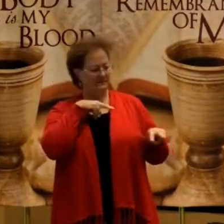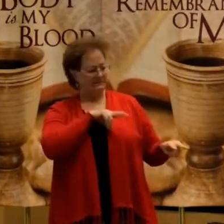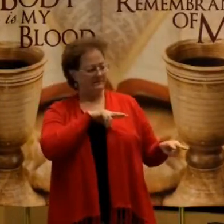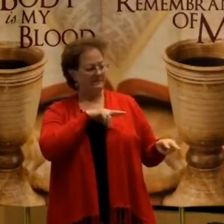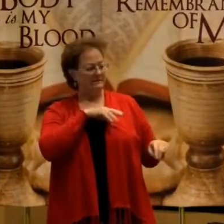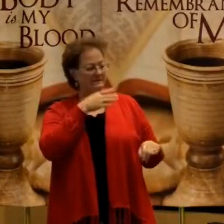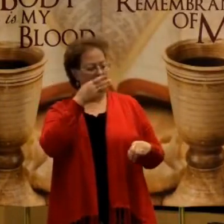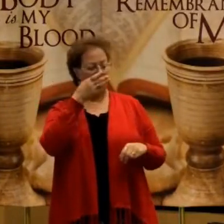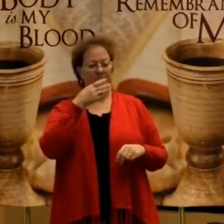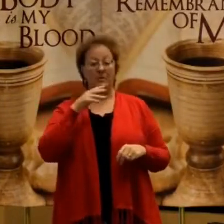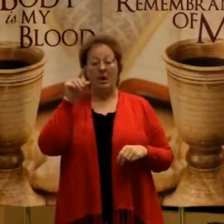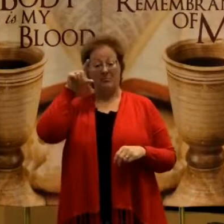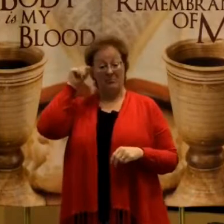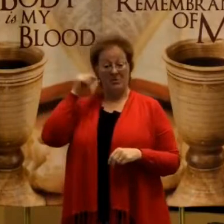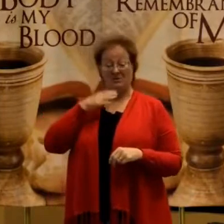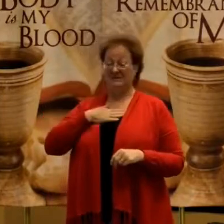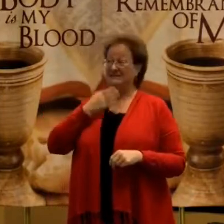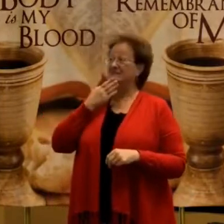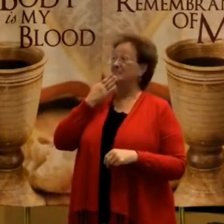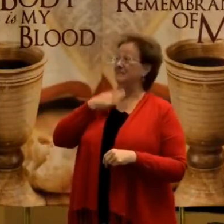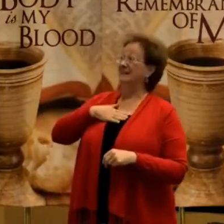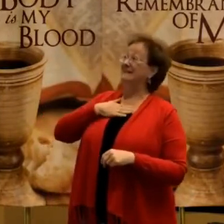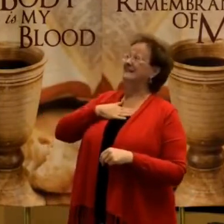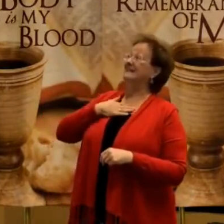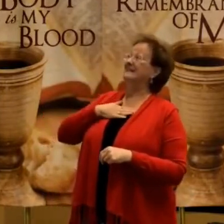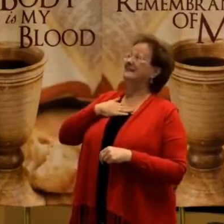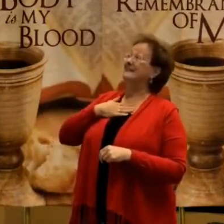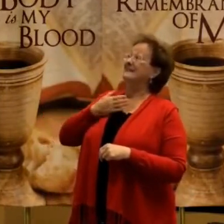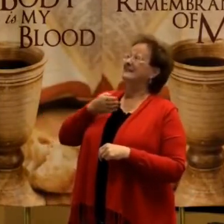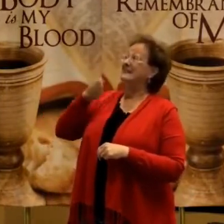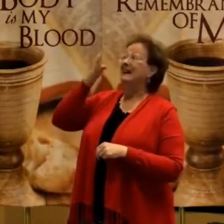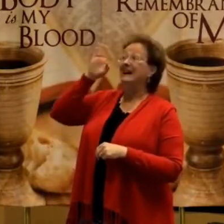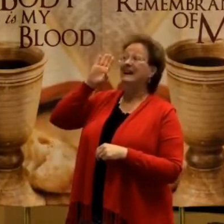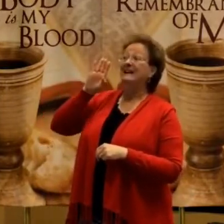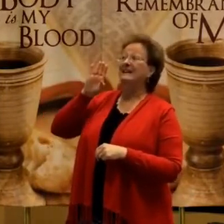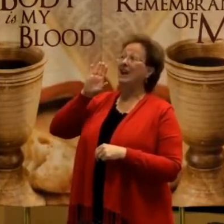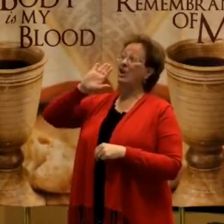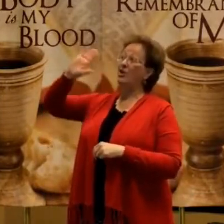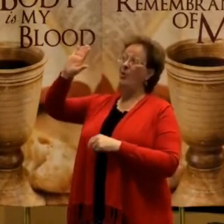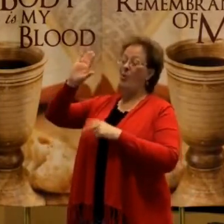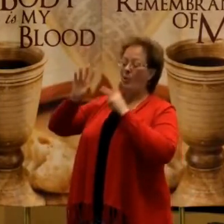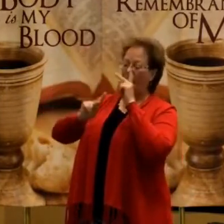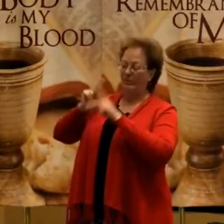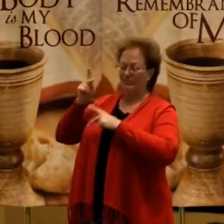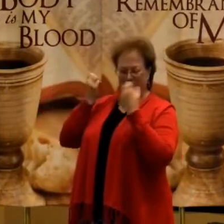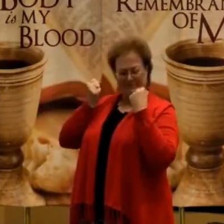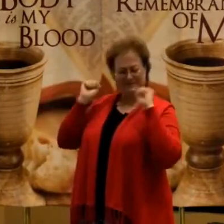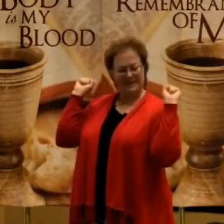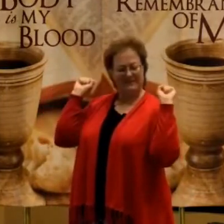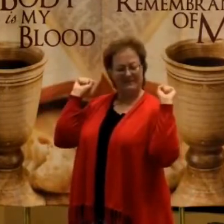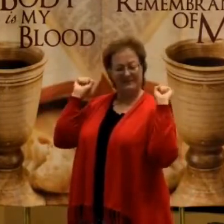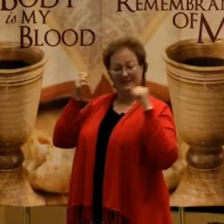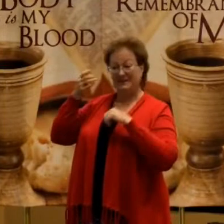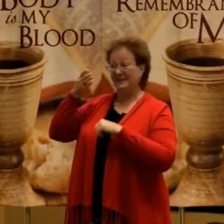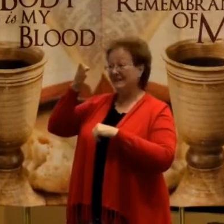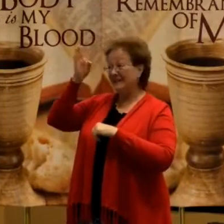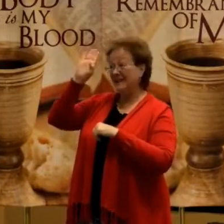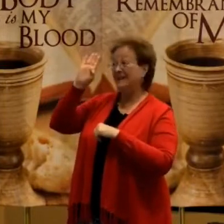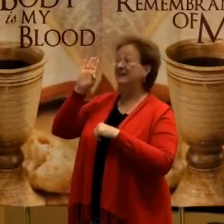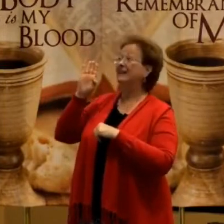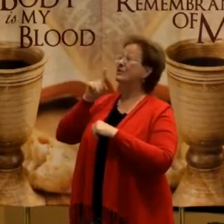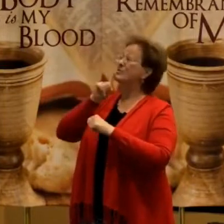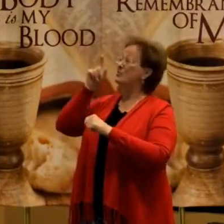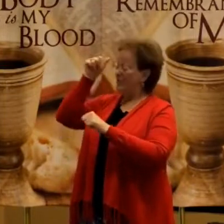Moses steps in and intercedes on their behalf. God, these are the people you delivered. God, remember your